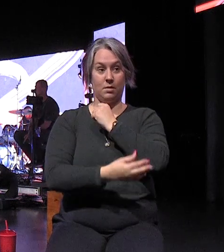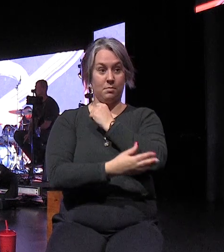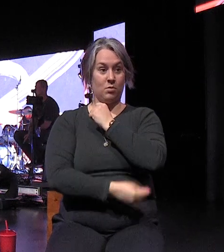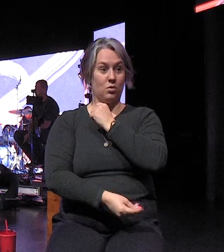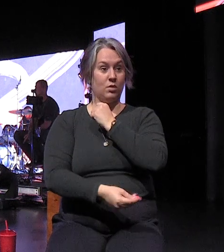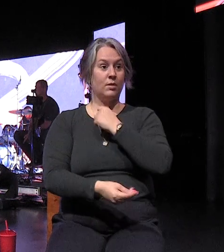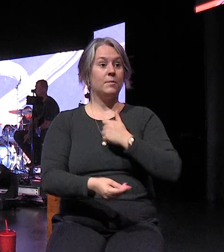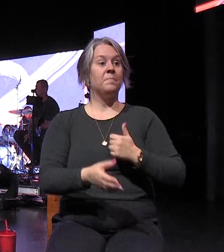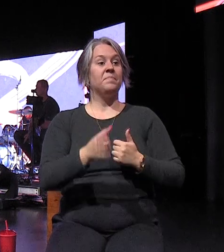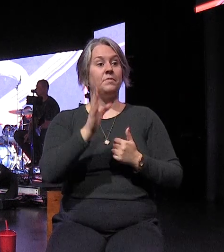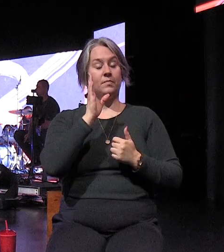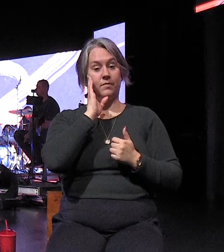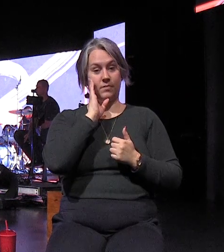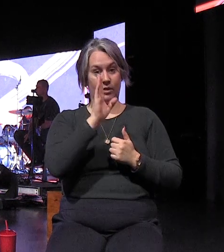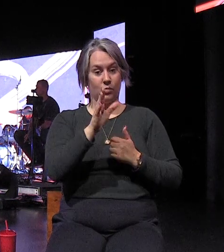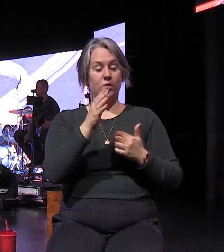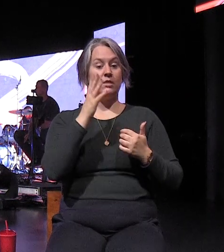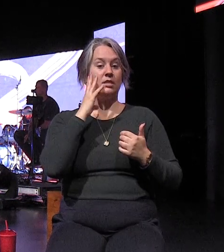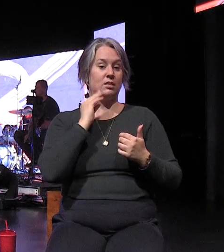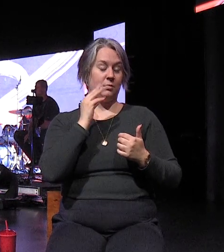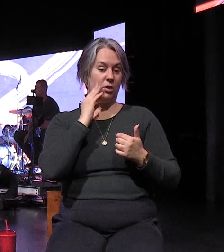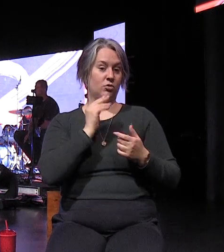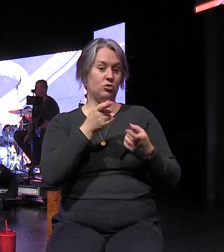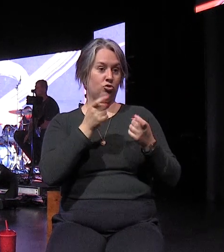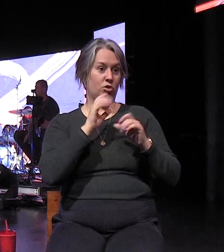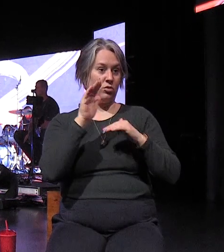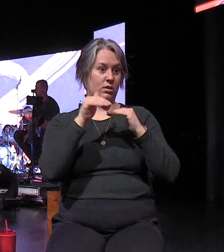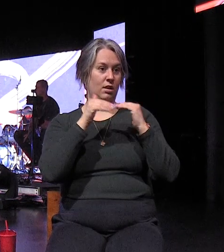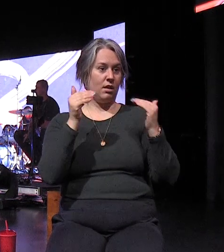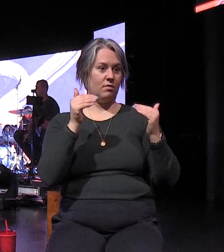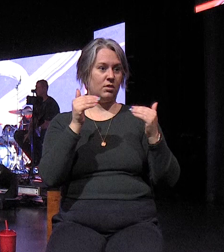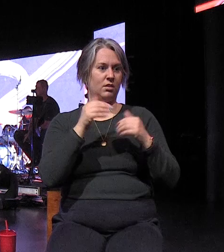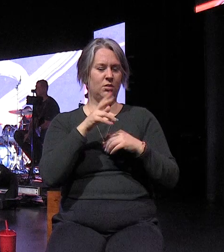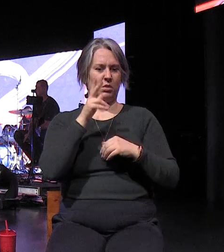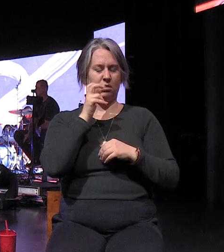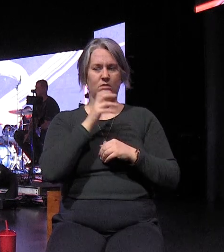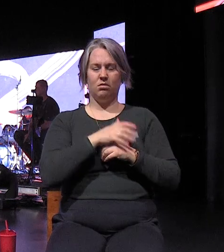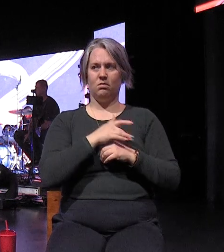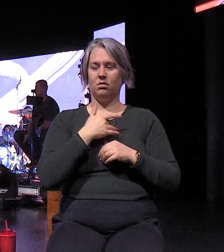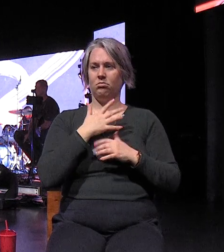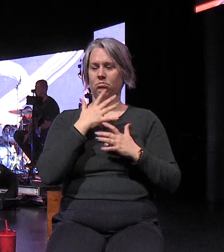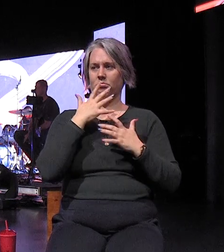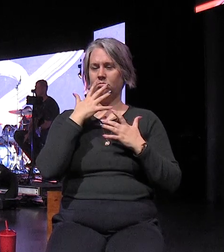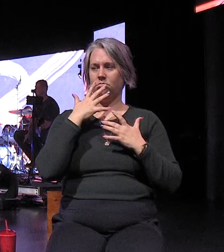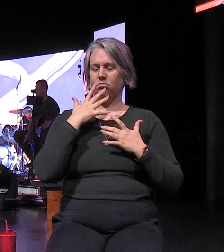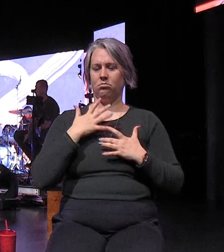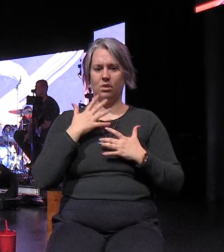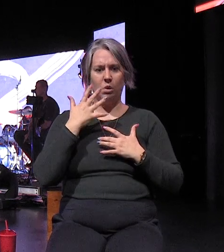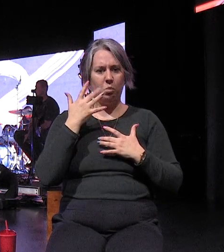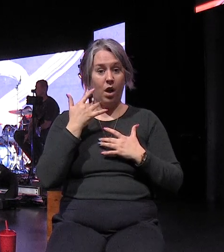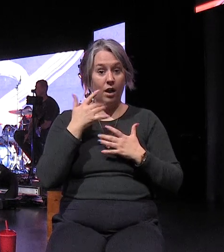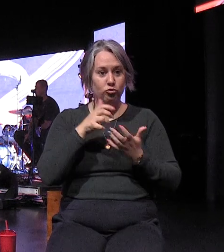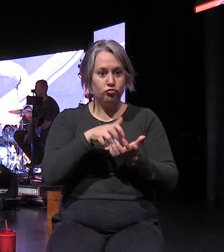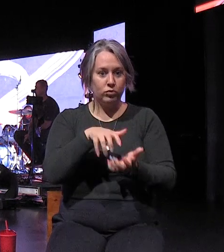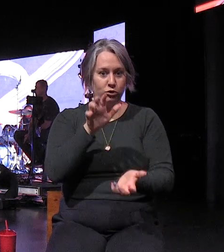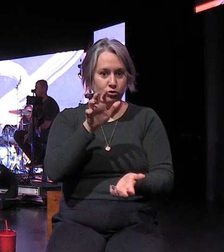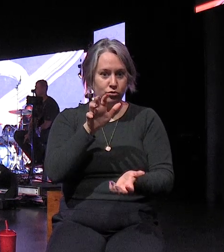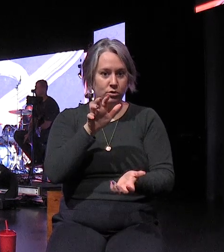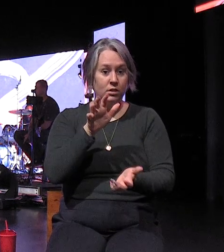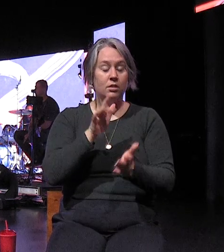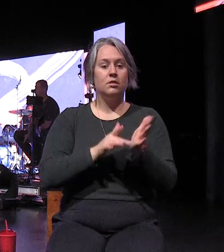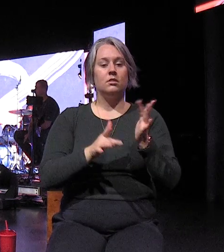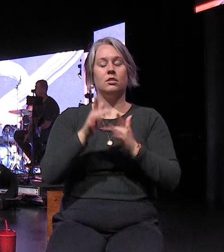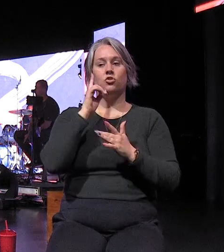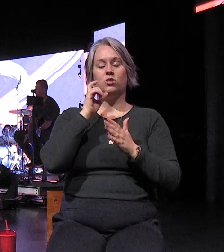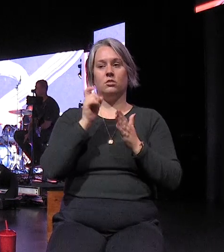and come, follow me. But when he heard this, he became very sorrowful, for he was very rich. And when Jesus saw that